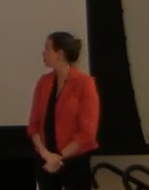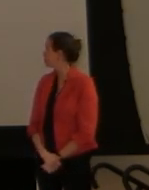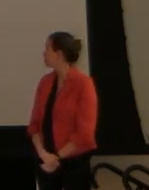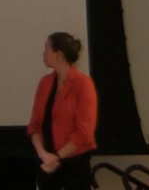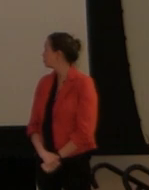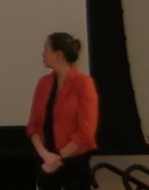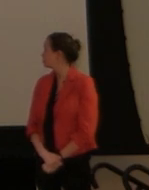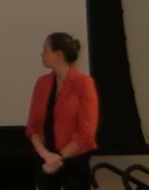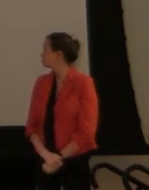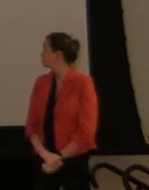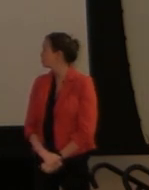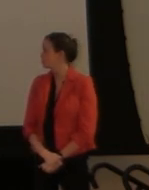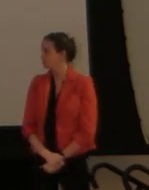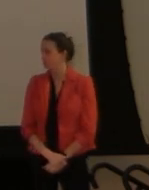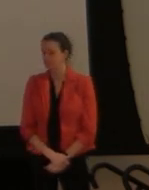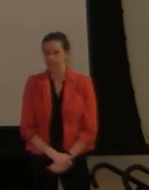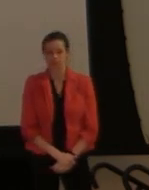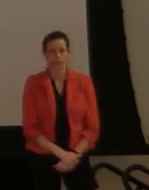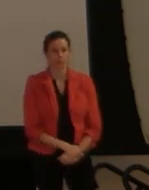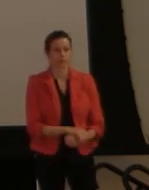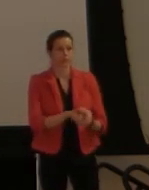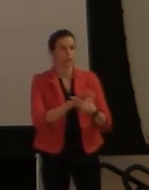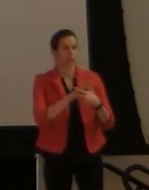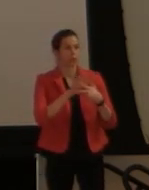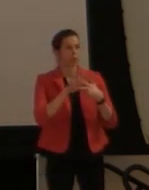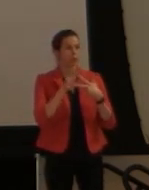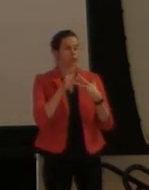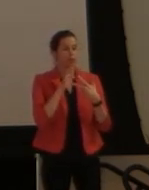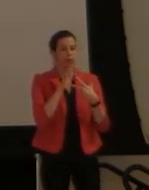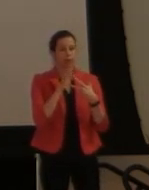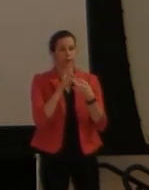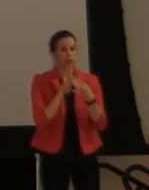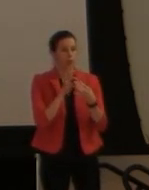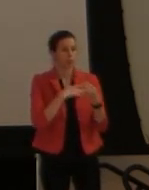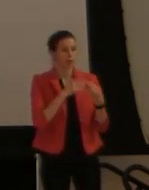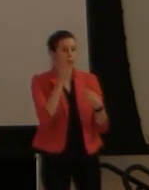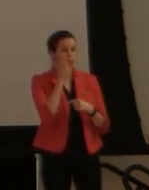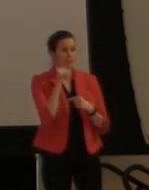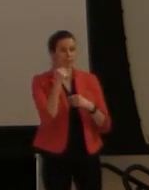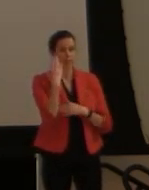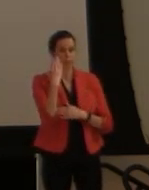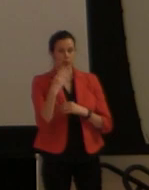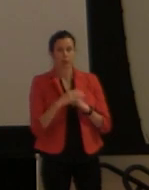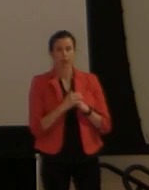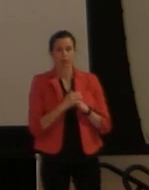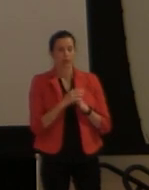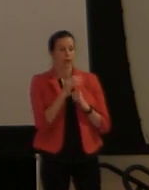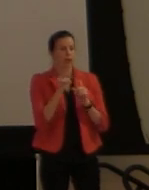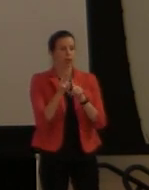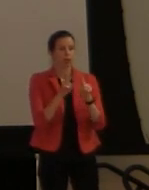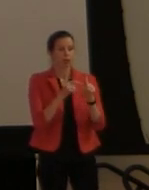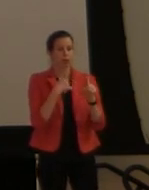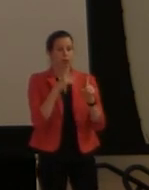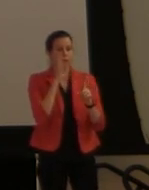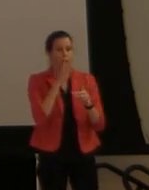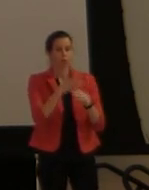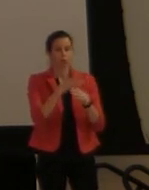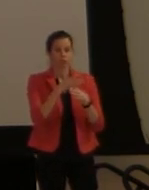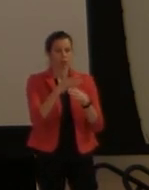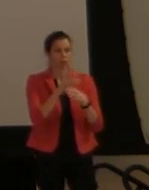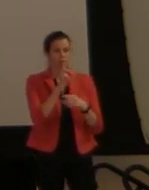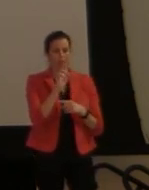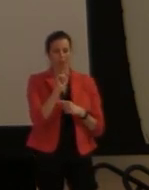So here are three key takeaways for my presentation this morning. And I'm going to be sharing